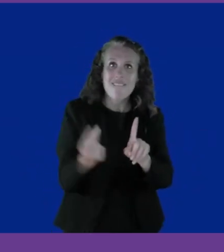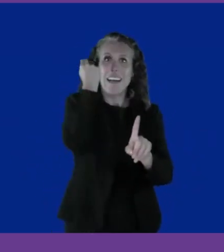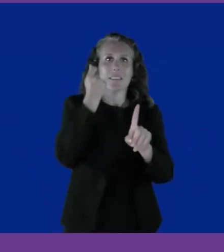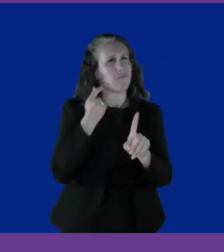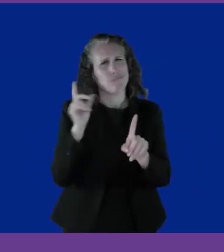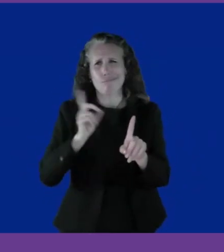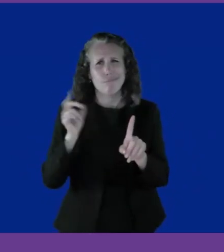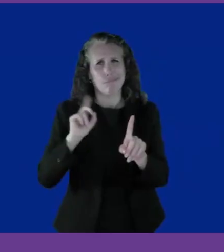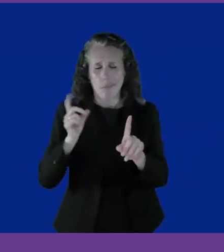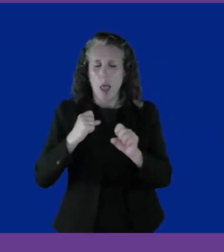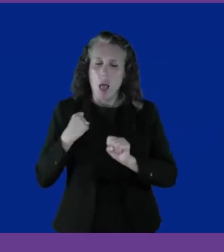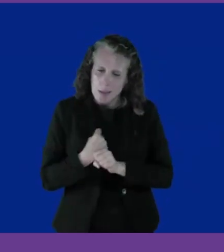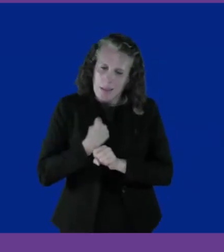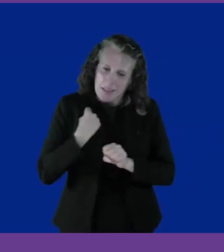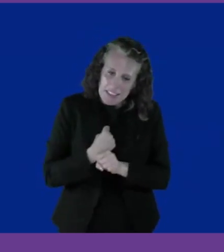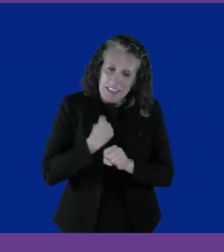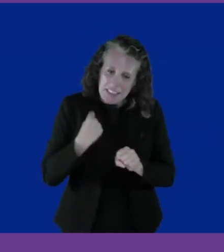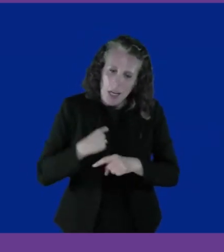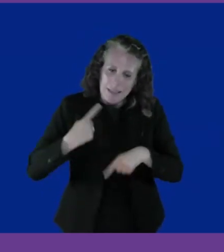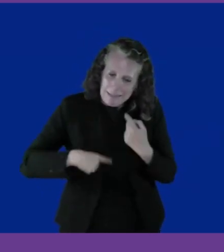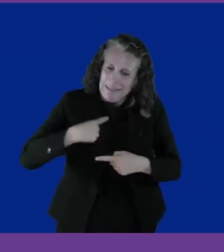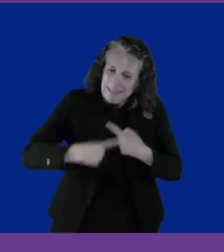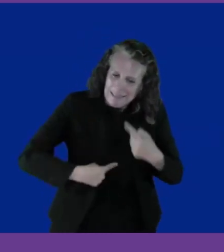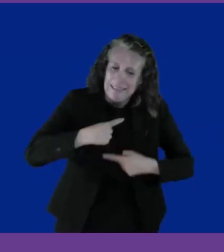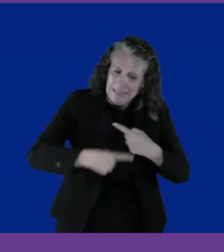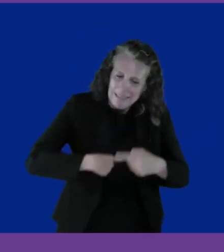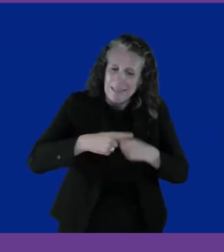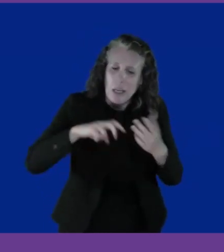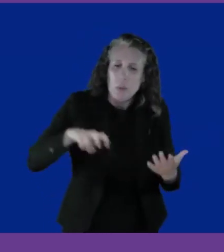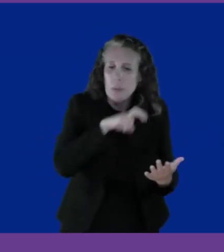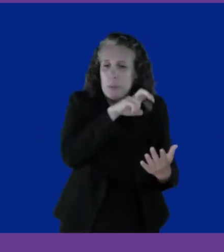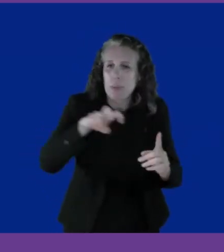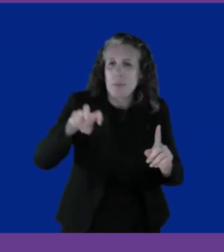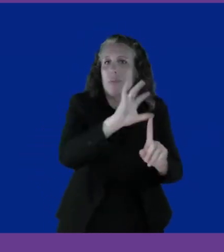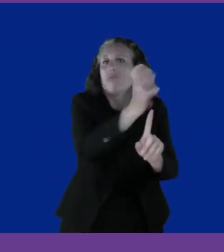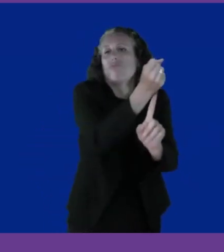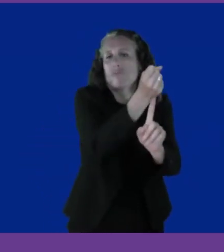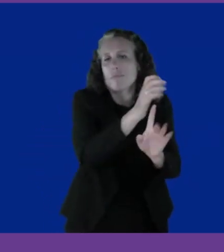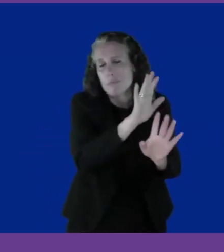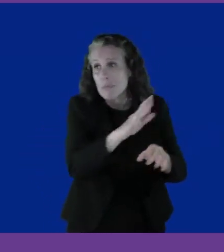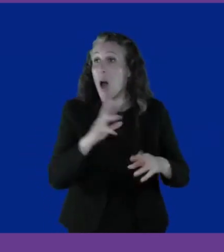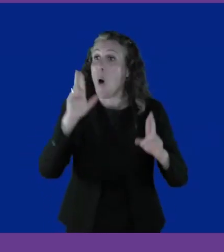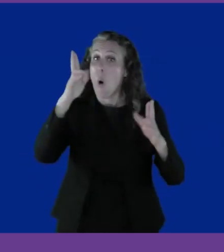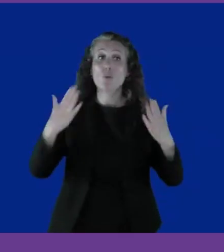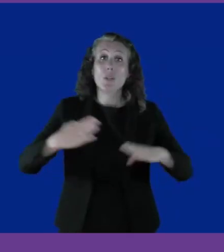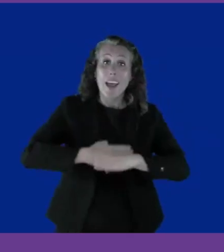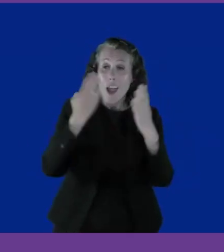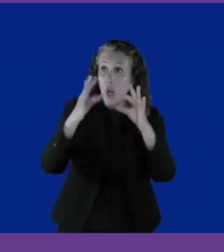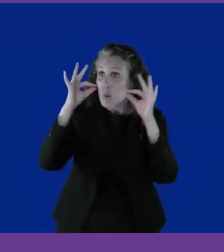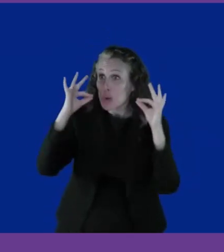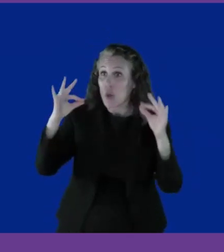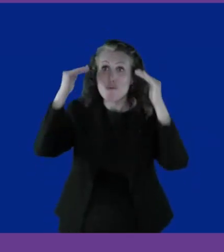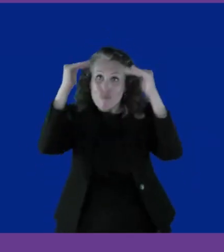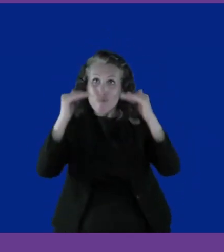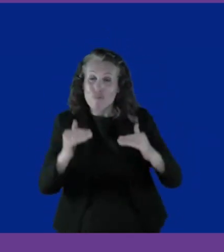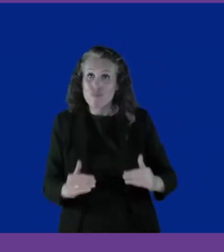keep working on that. And well, I hope you have a great program today. I hope